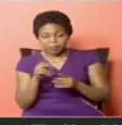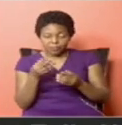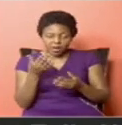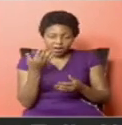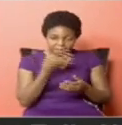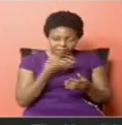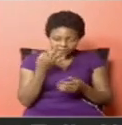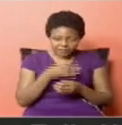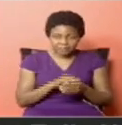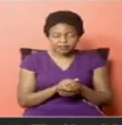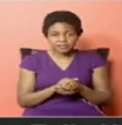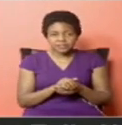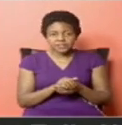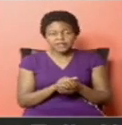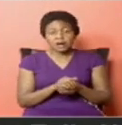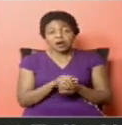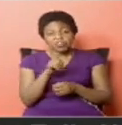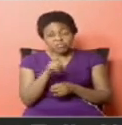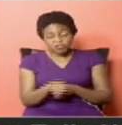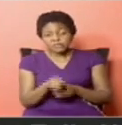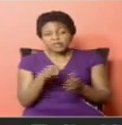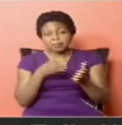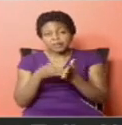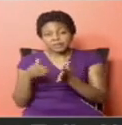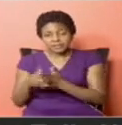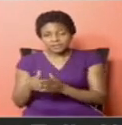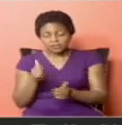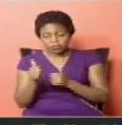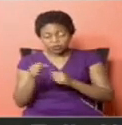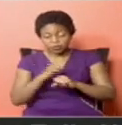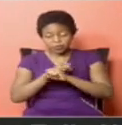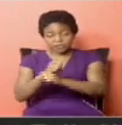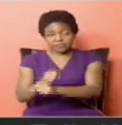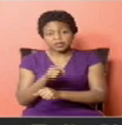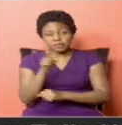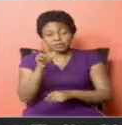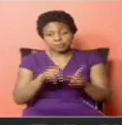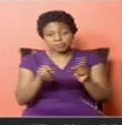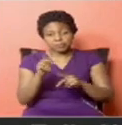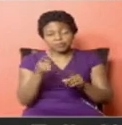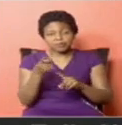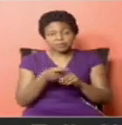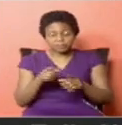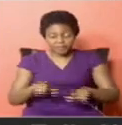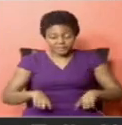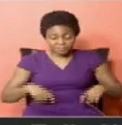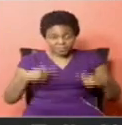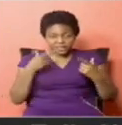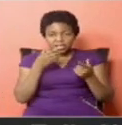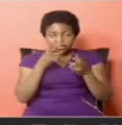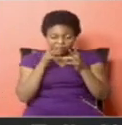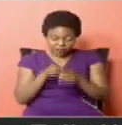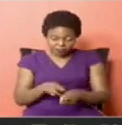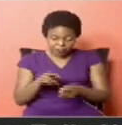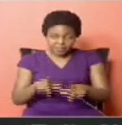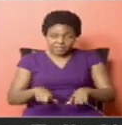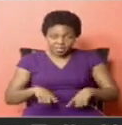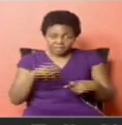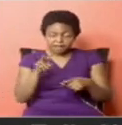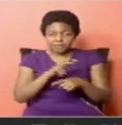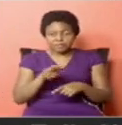date, enormous barriers that prevent them from leading dignified lives as human